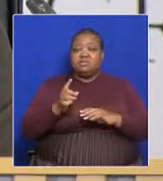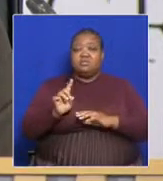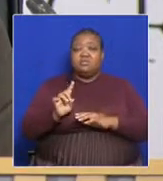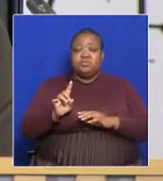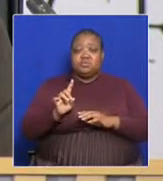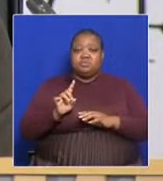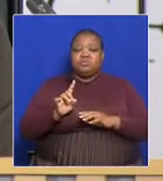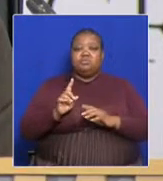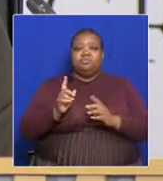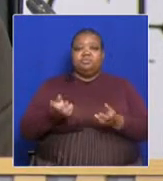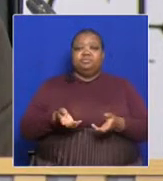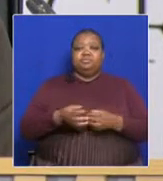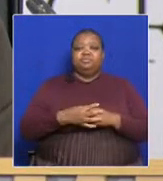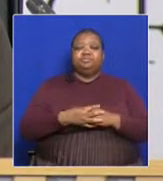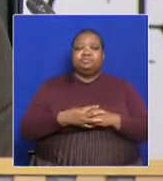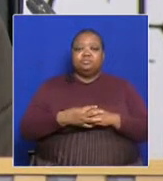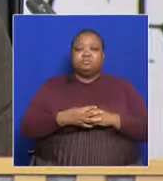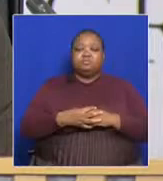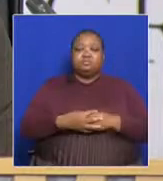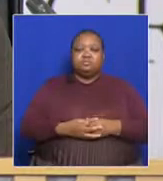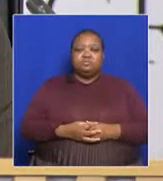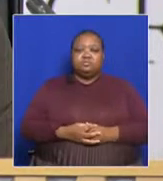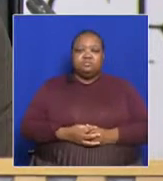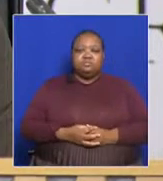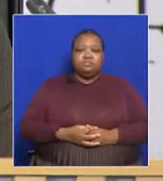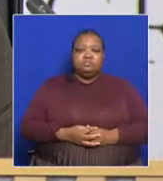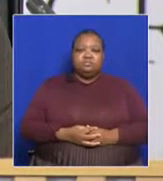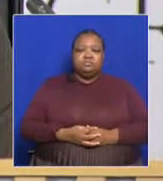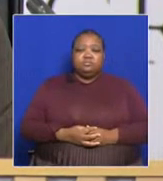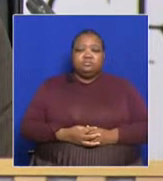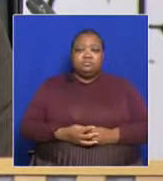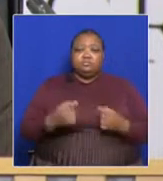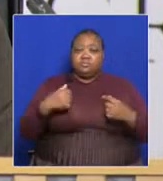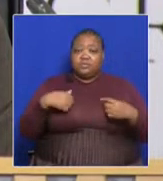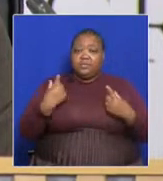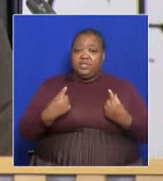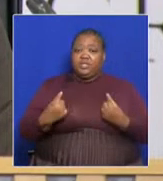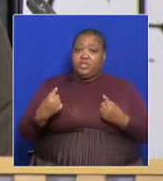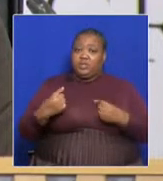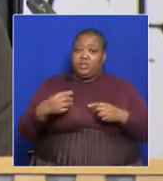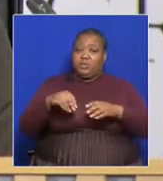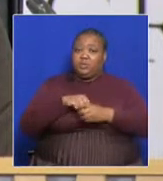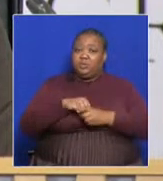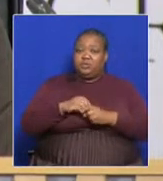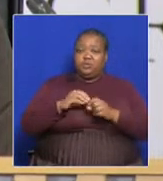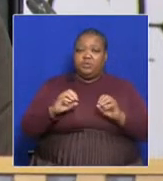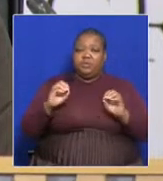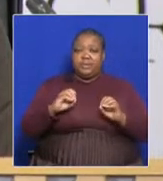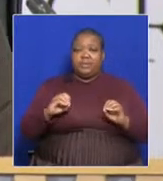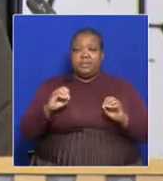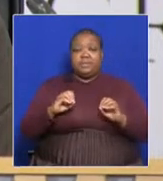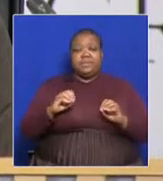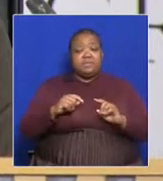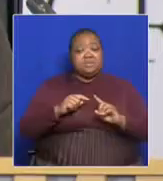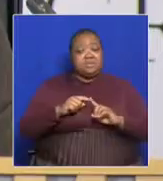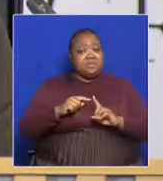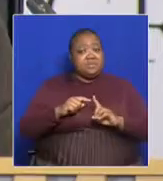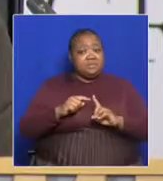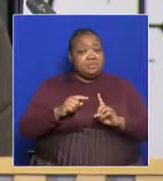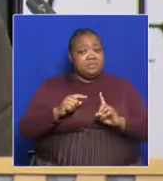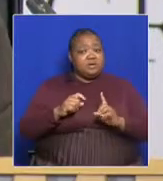nothing that I had done in order to get this to happen, to ensure that he stays